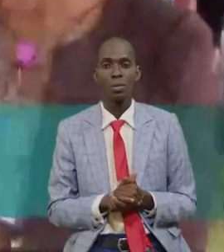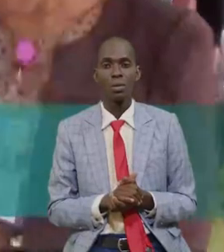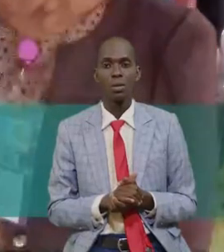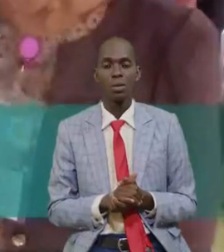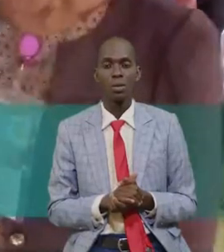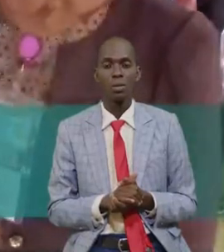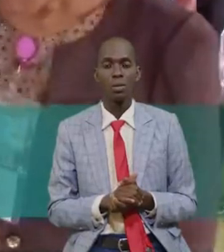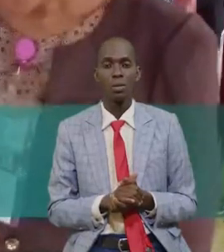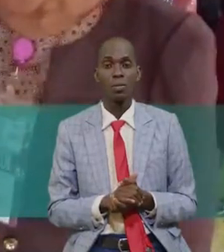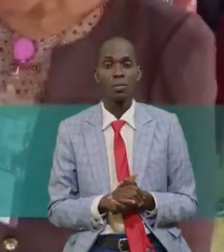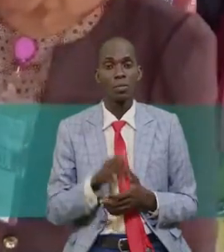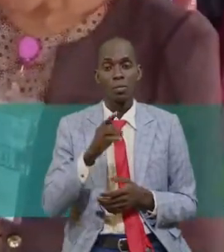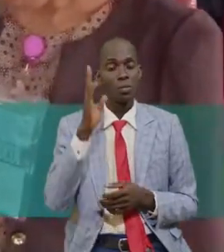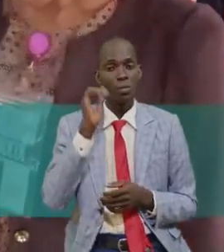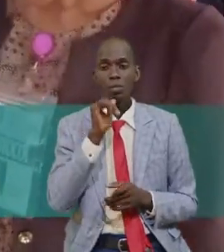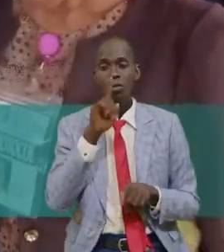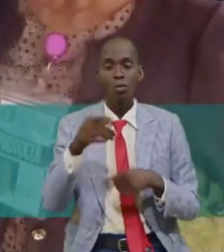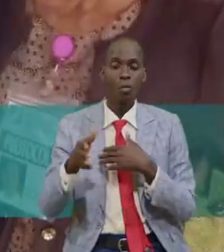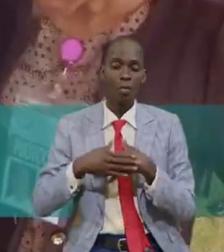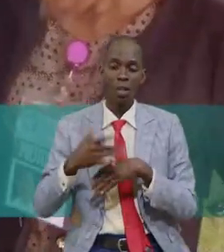You will not go empty-handed.